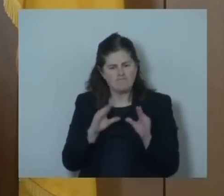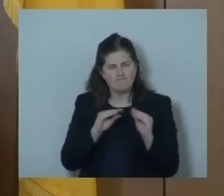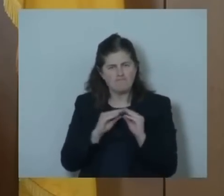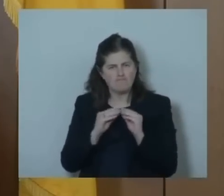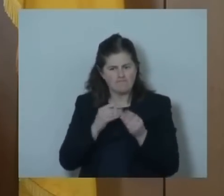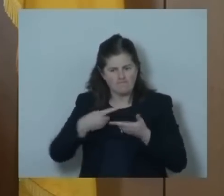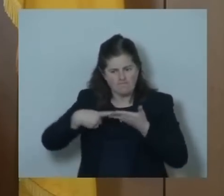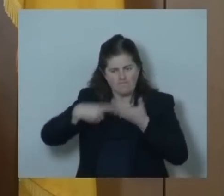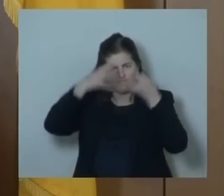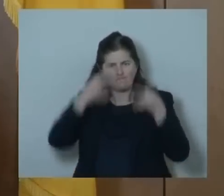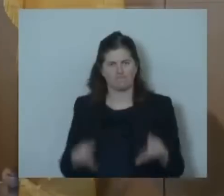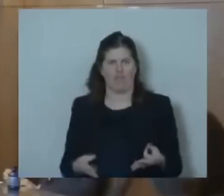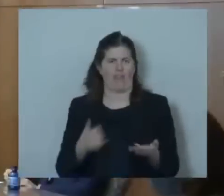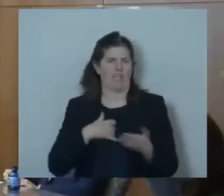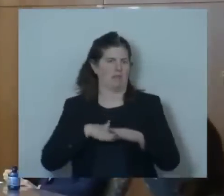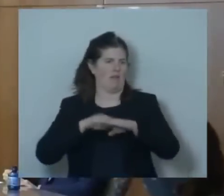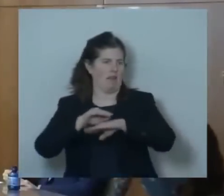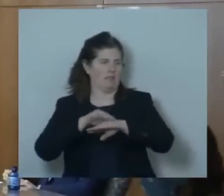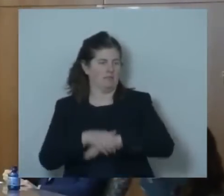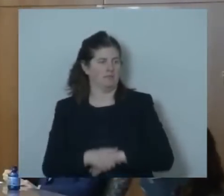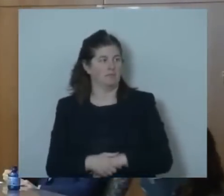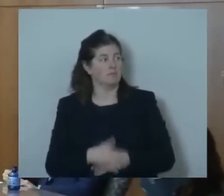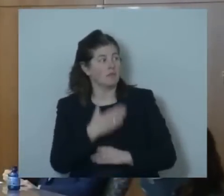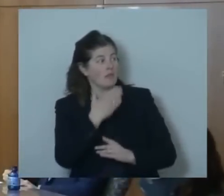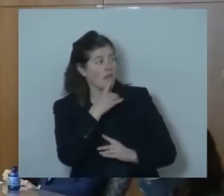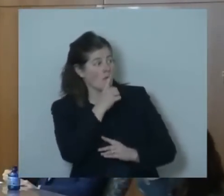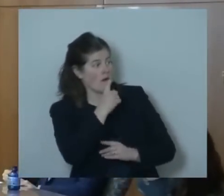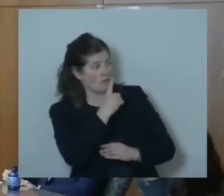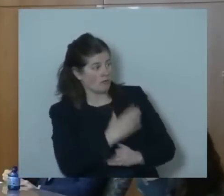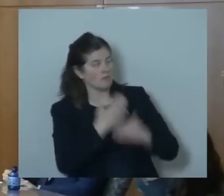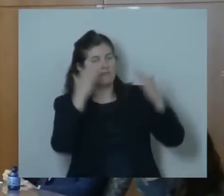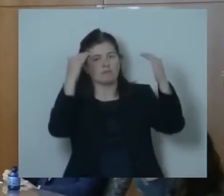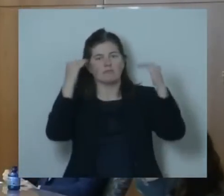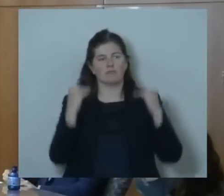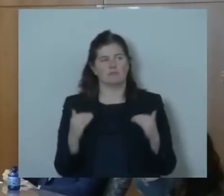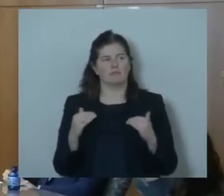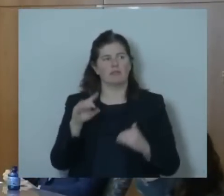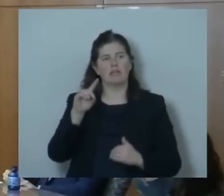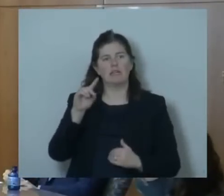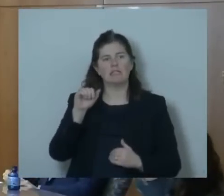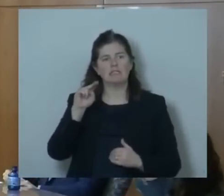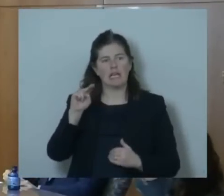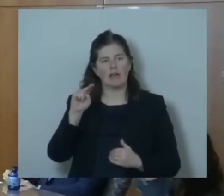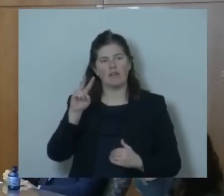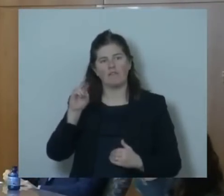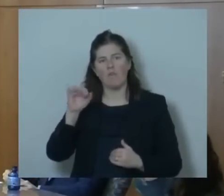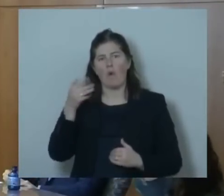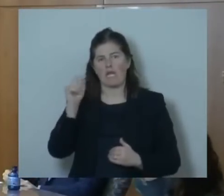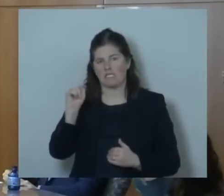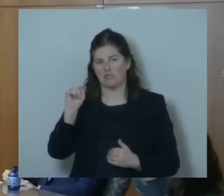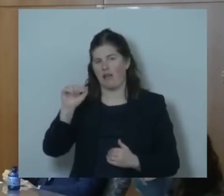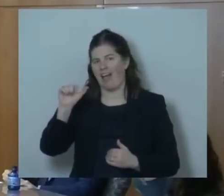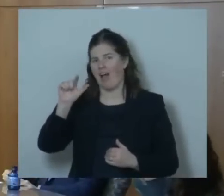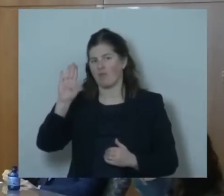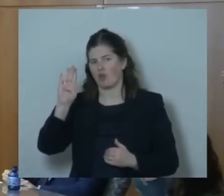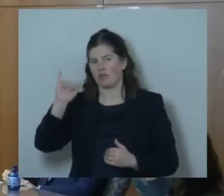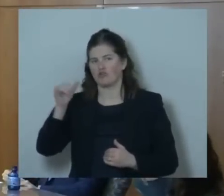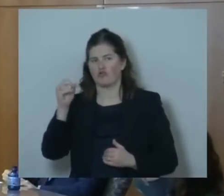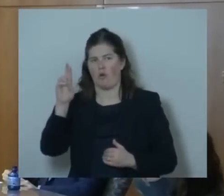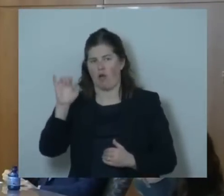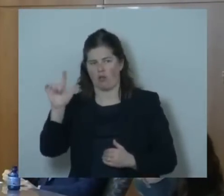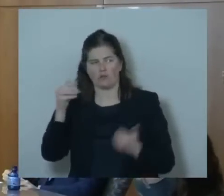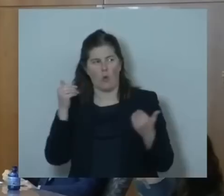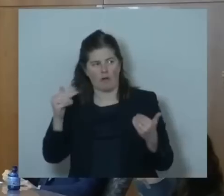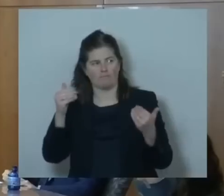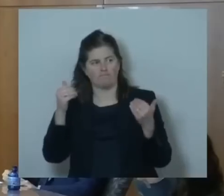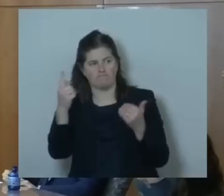advice. Thank you, Governor. Next, I'm going to go to Dan Boyd with the Albuquerque Journal. Dan, you are unmuted. Go ahead